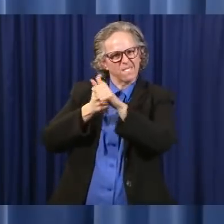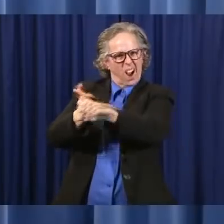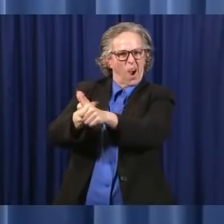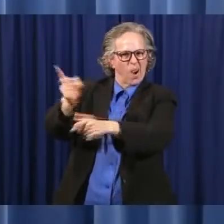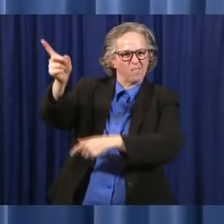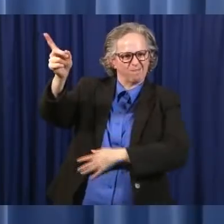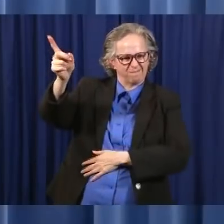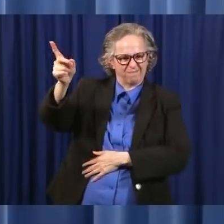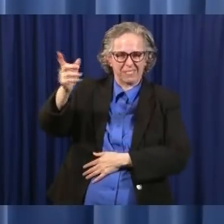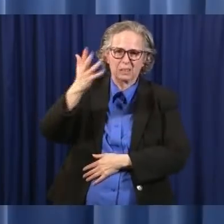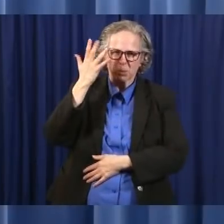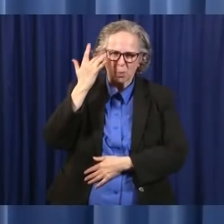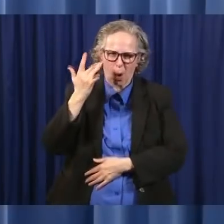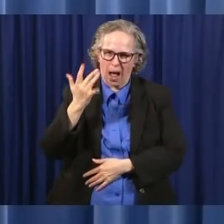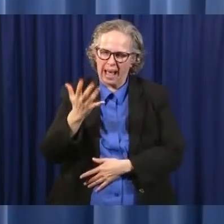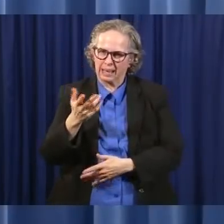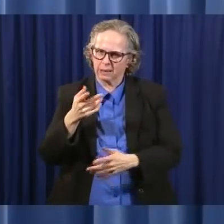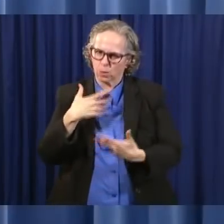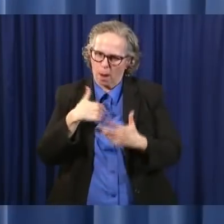thing.